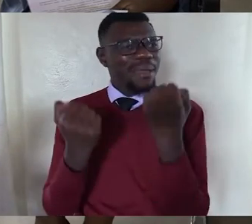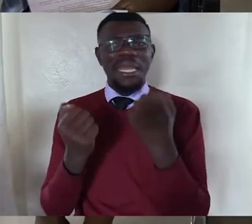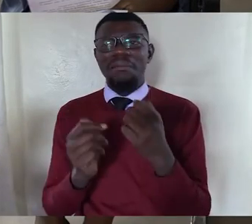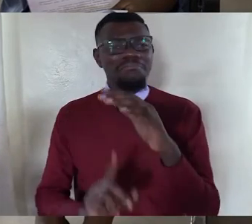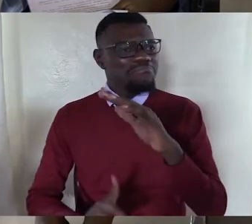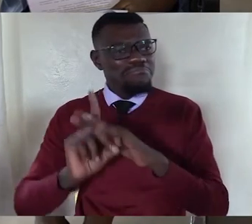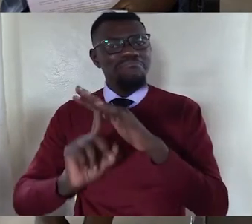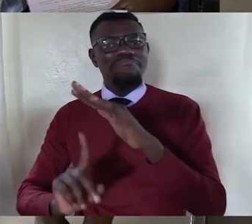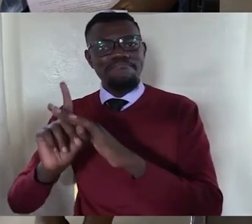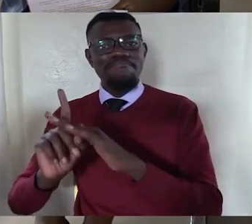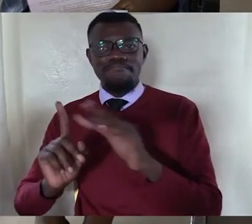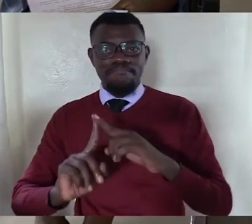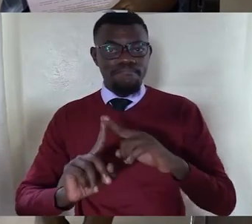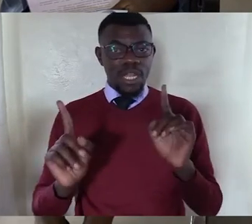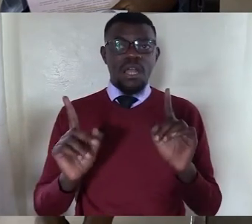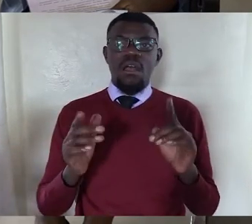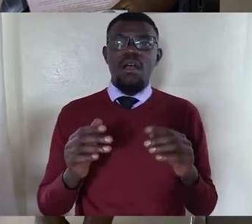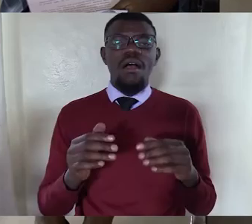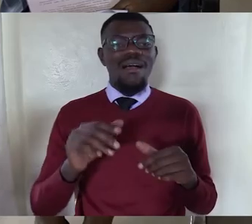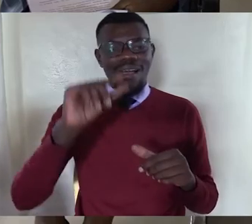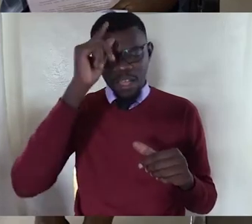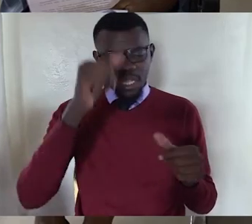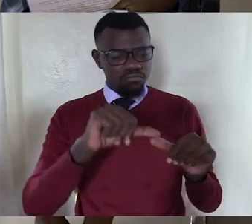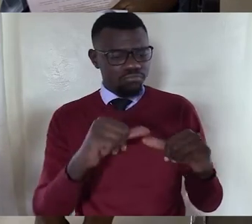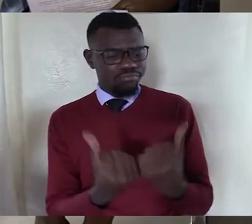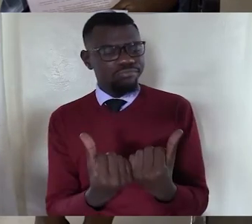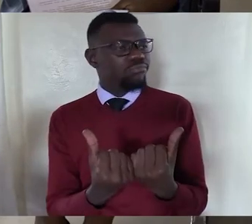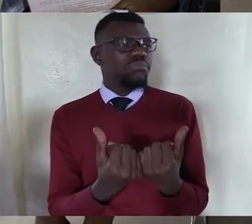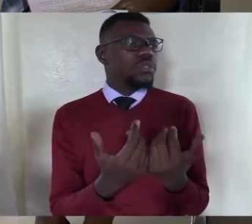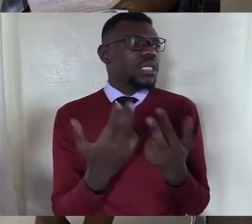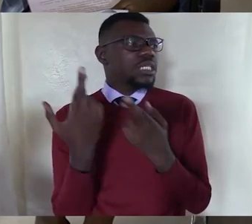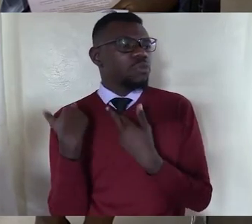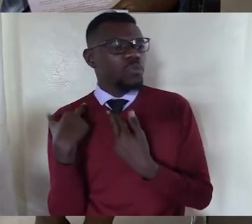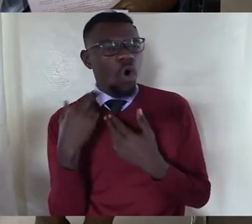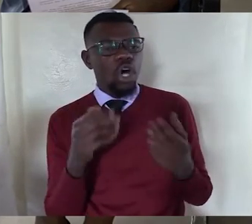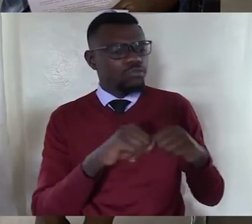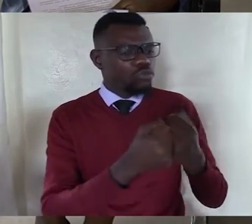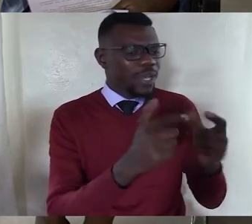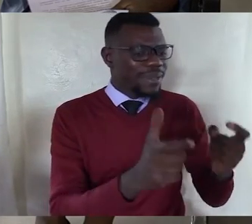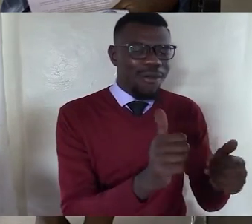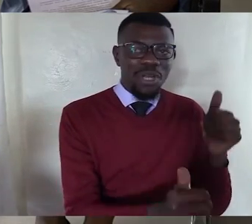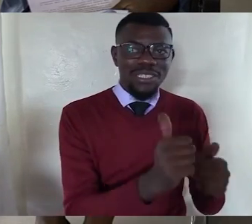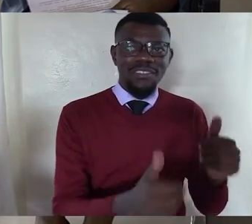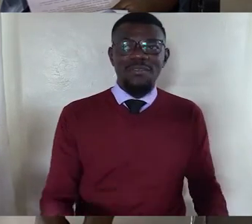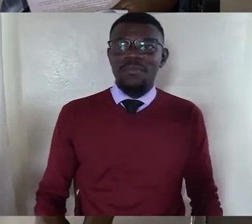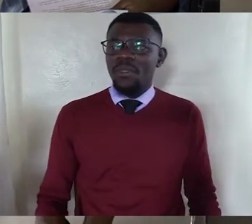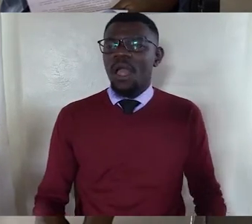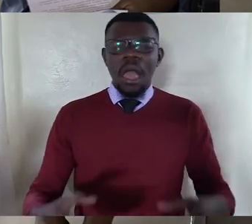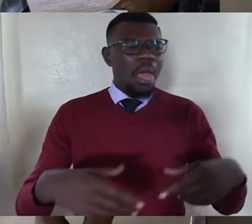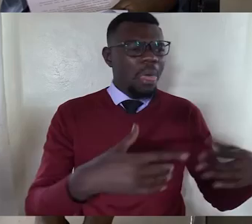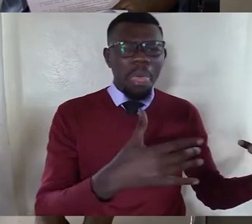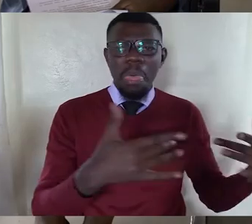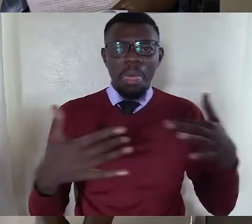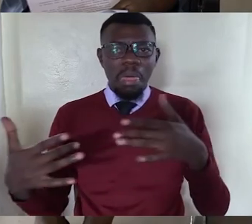But which government agency is looking into social media? Drums of war are